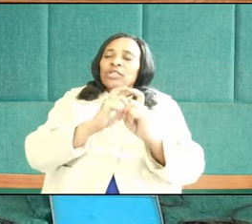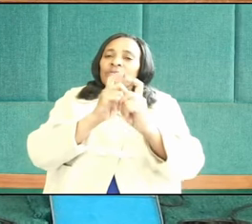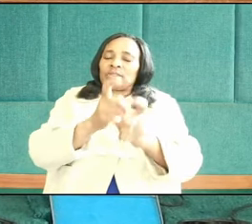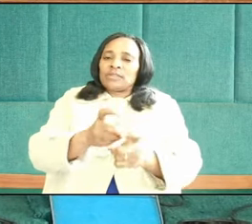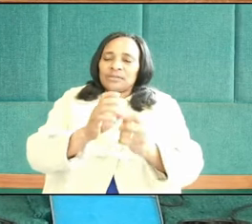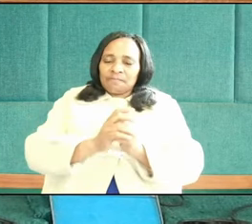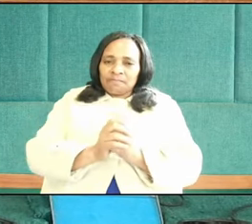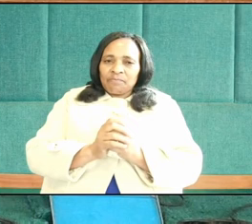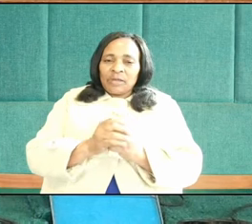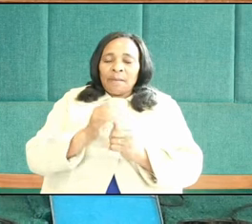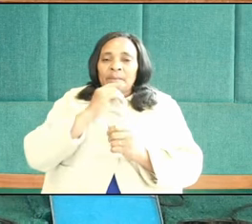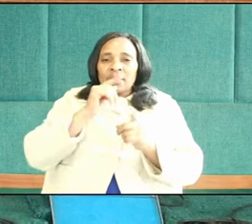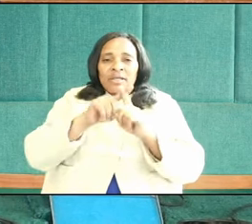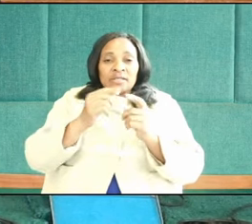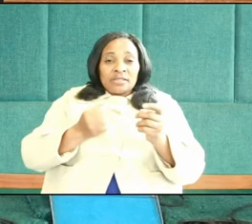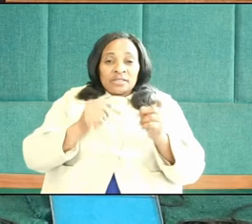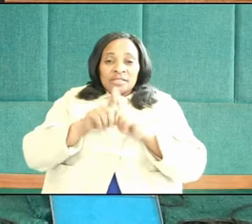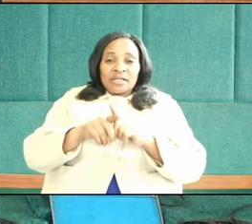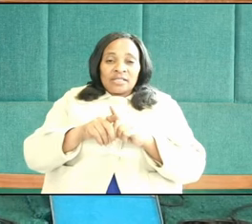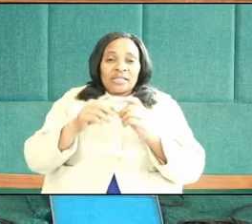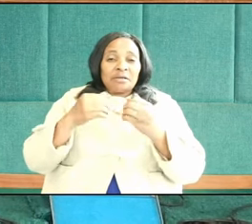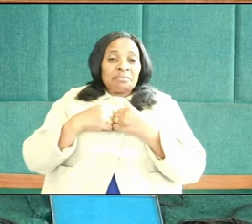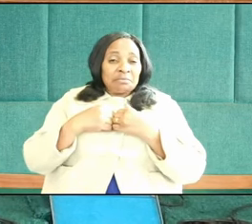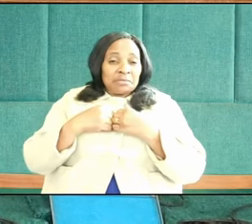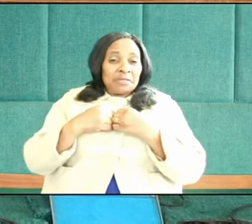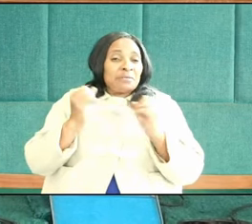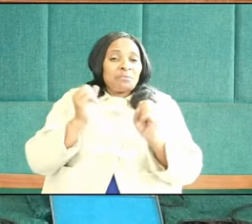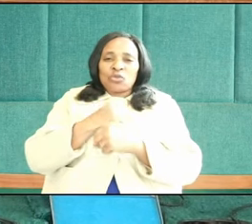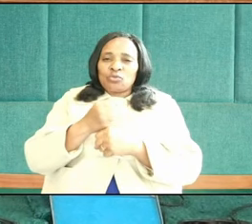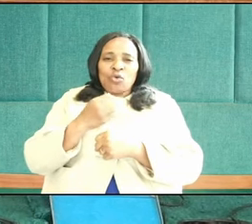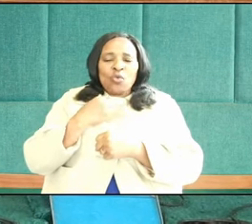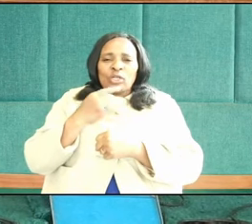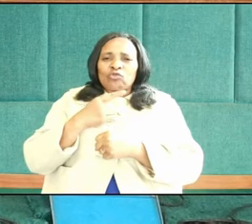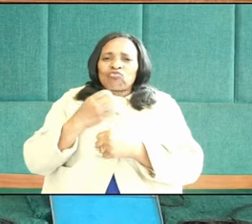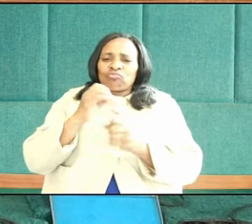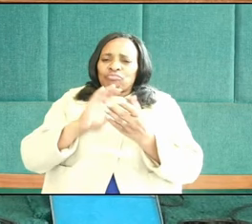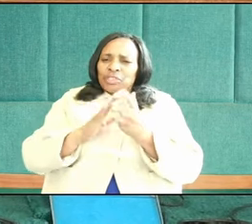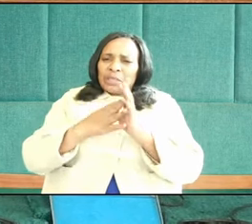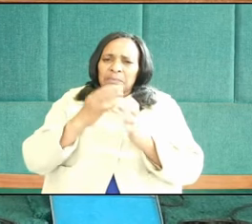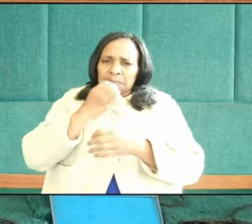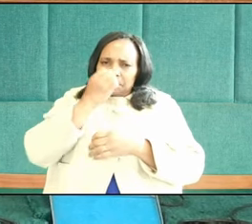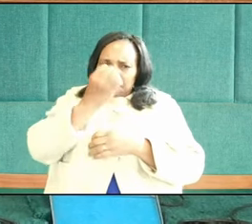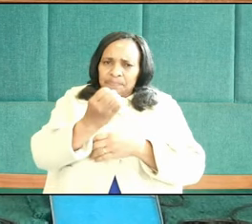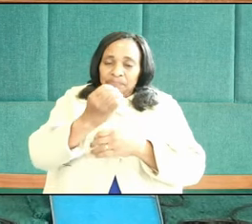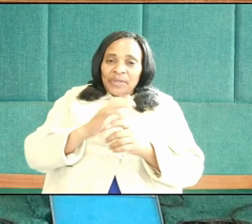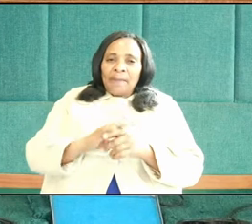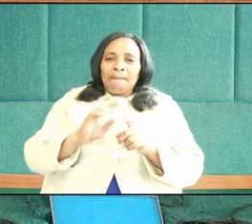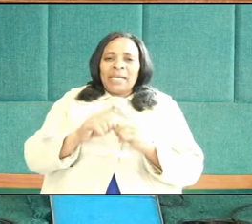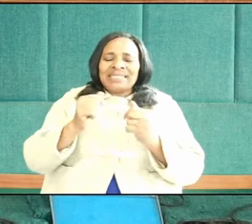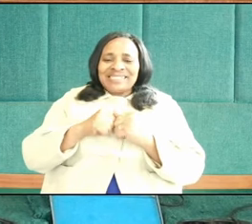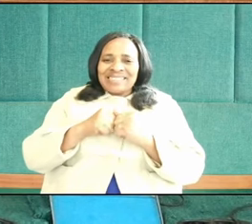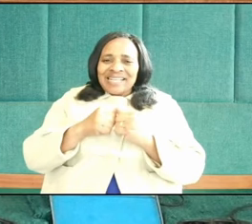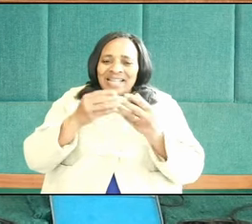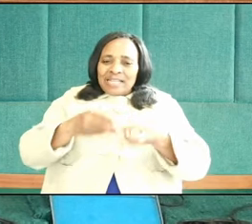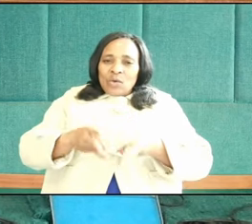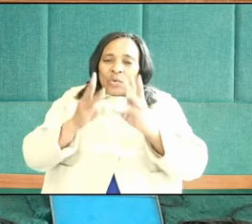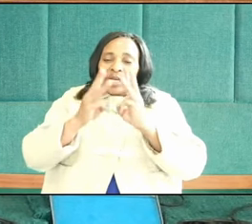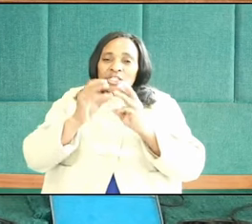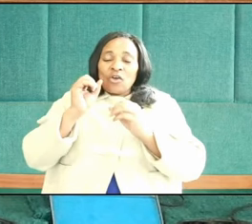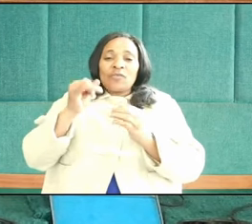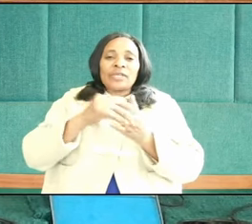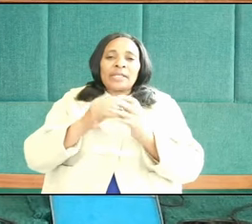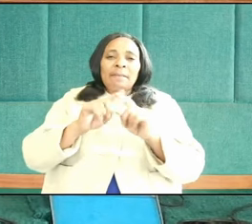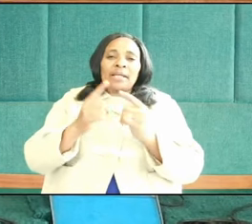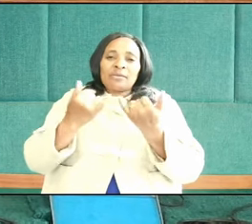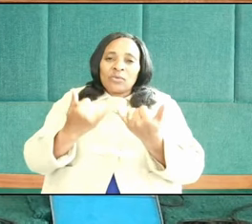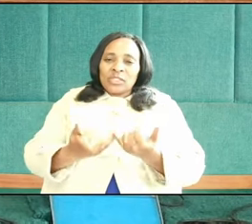gifts, brethren, I do not want you to be ignorant. There are diversities of gifts, but